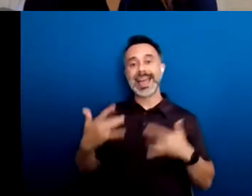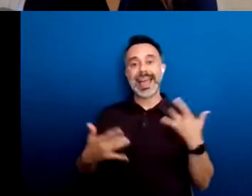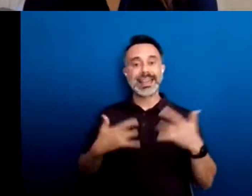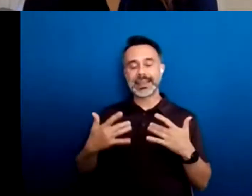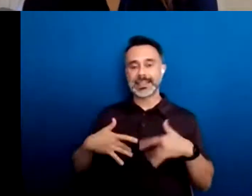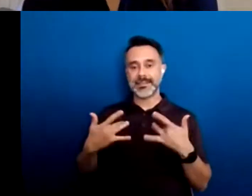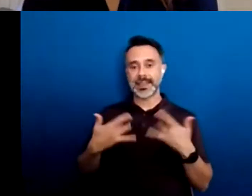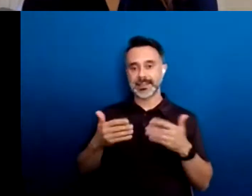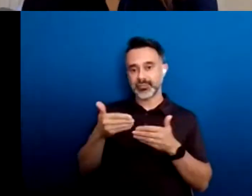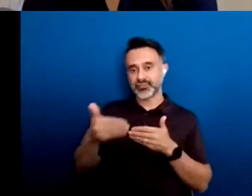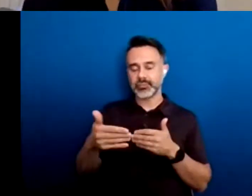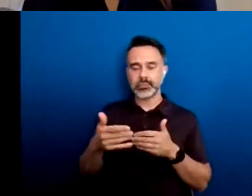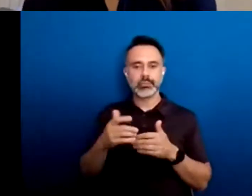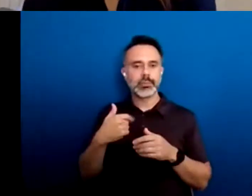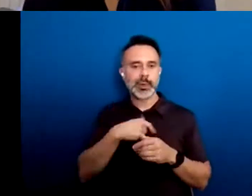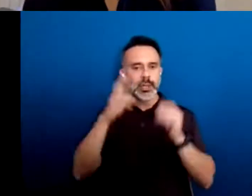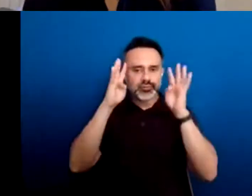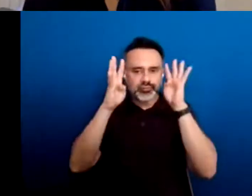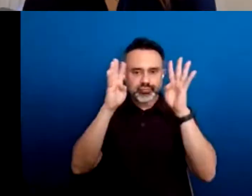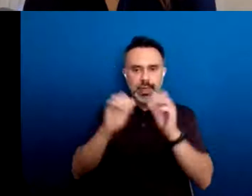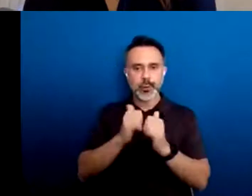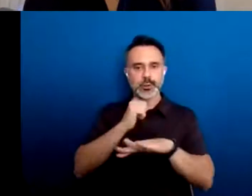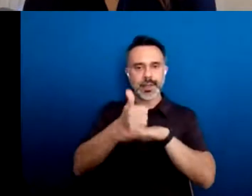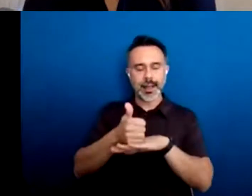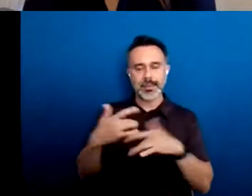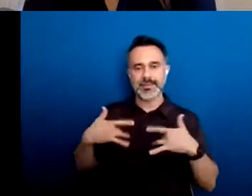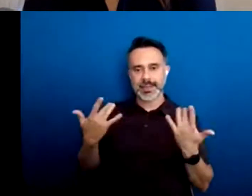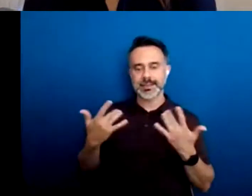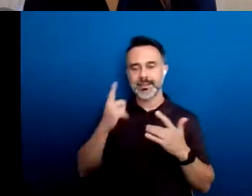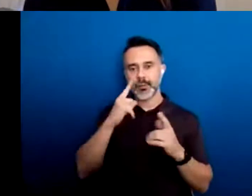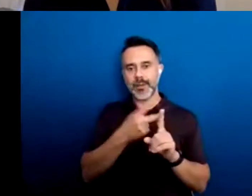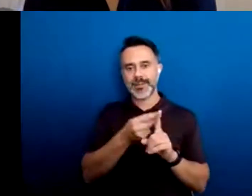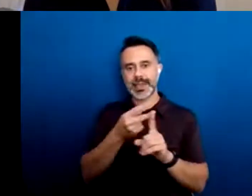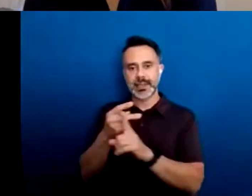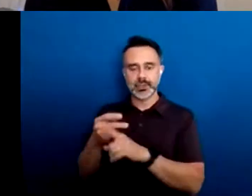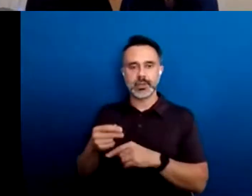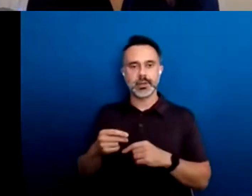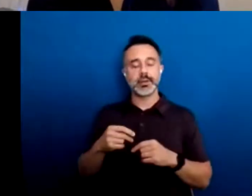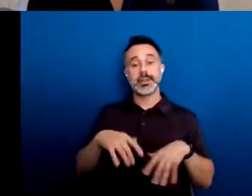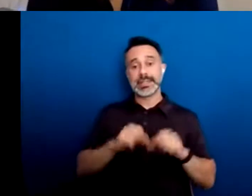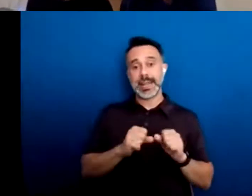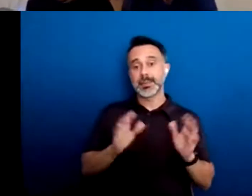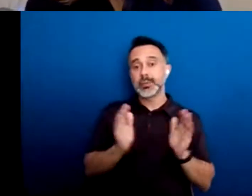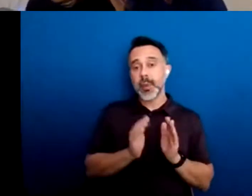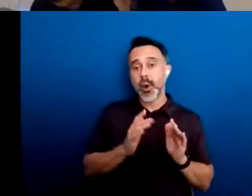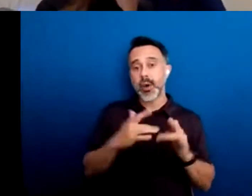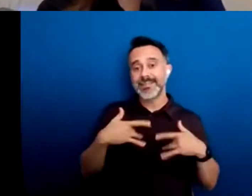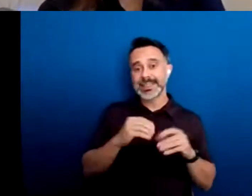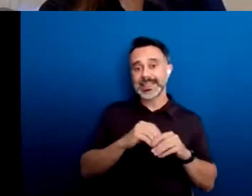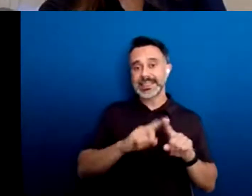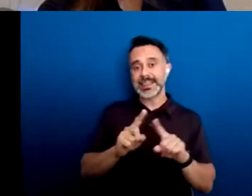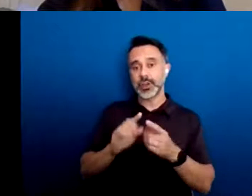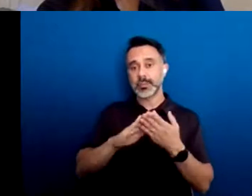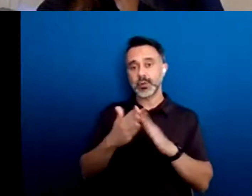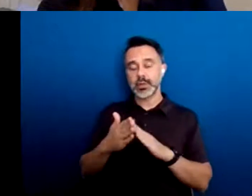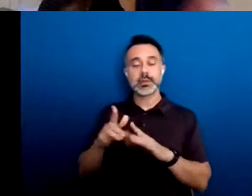in how we set up events. And as she said, we are setting up smaller events in different communities. But what we're also doing,